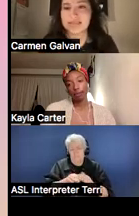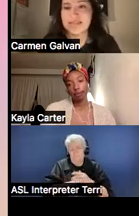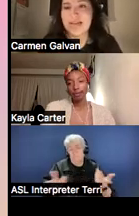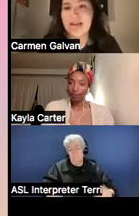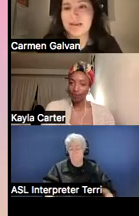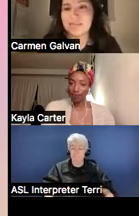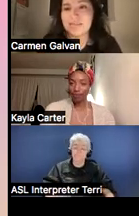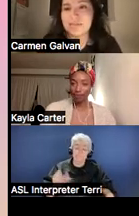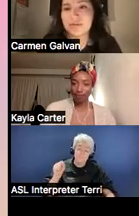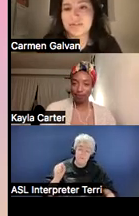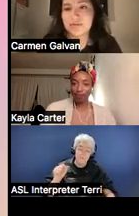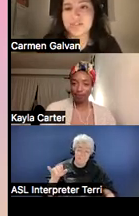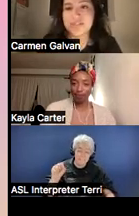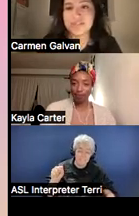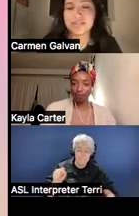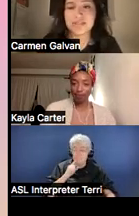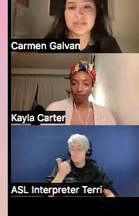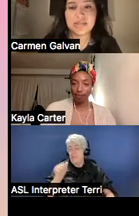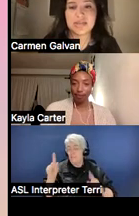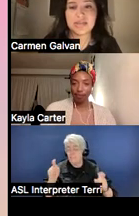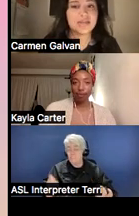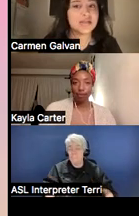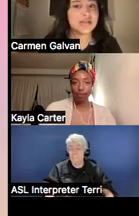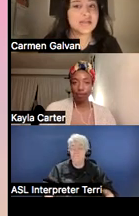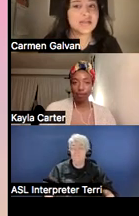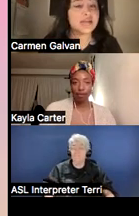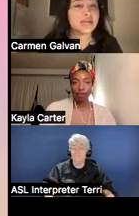yes, do folks have questions?